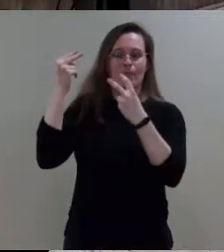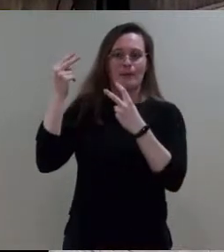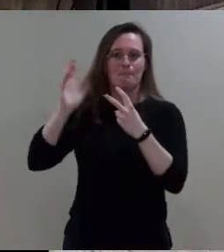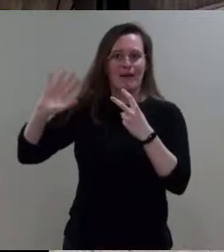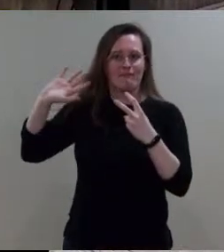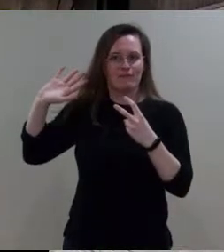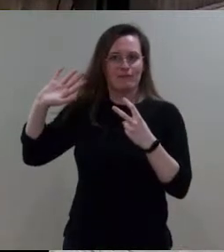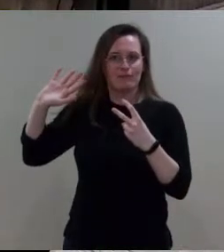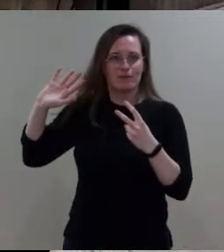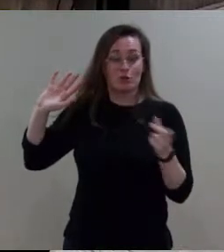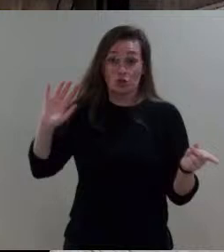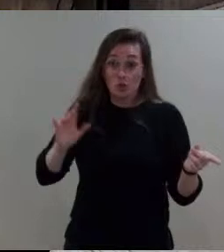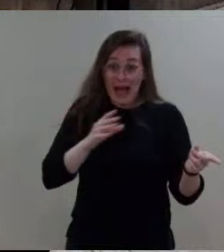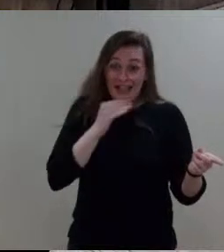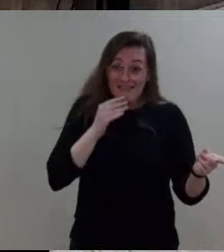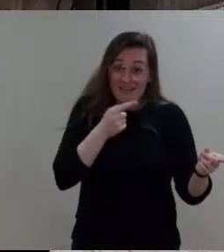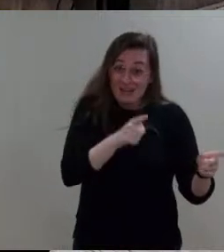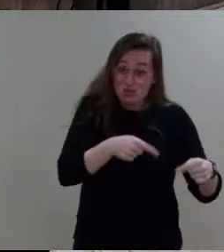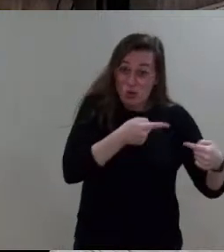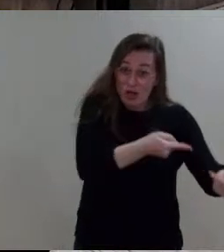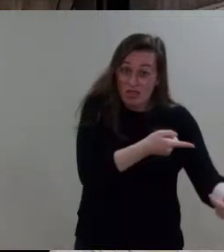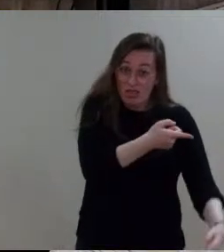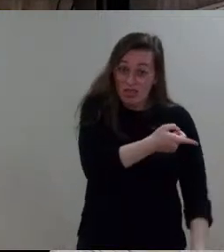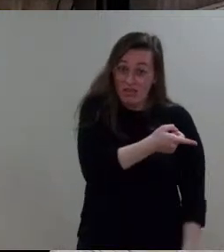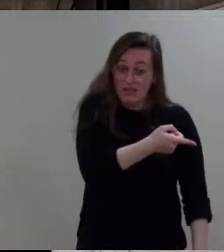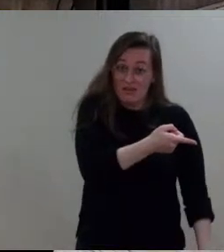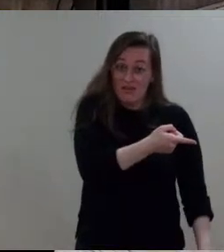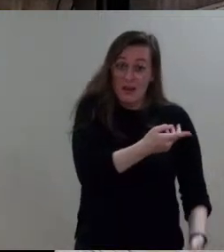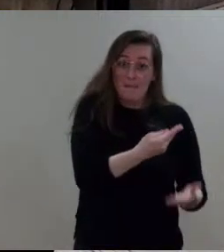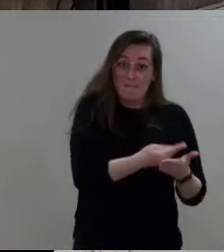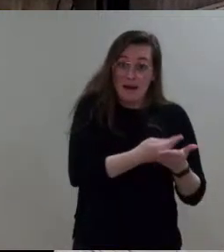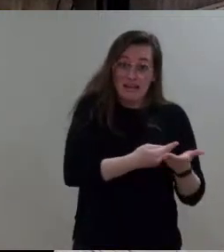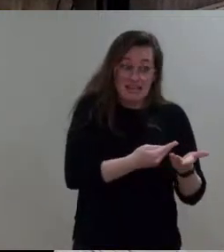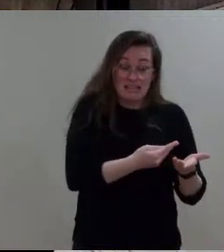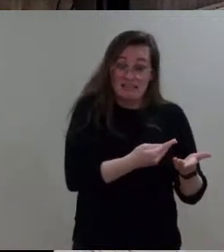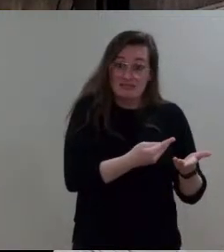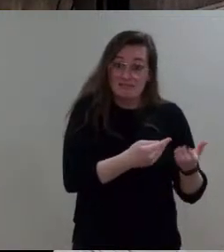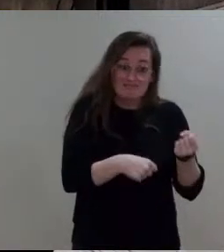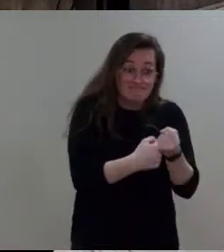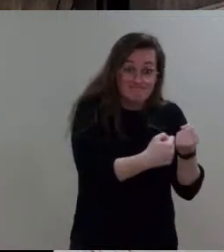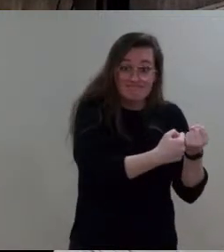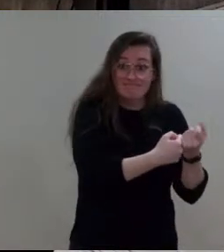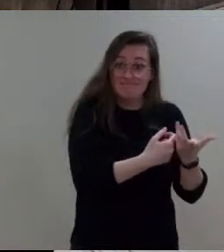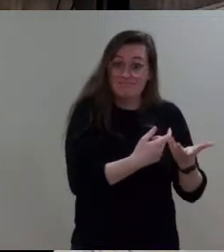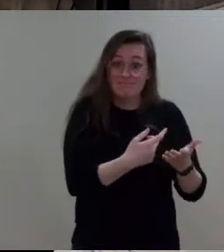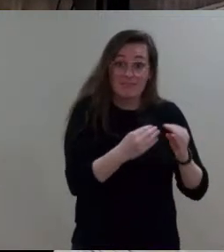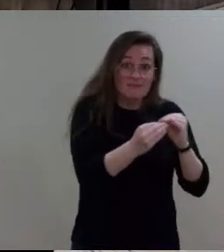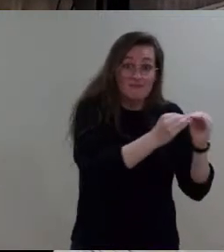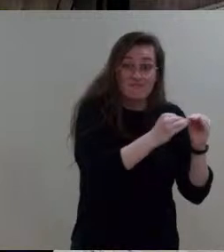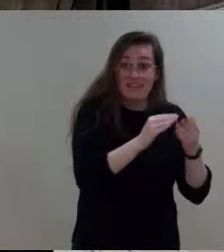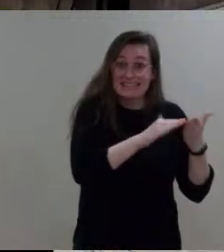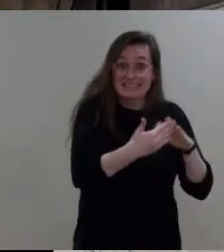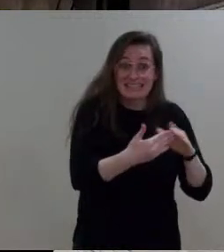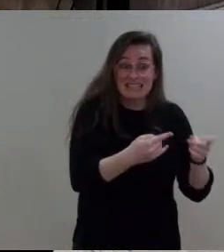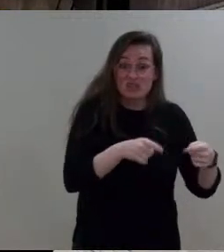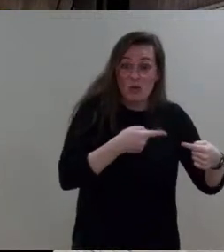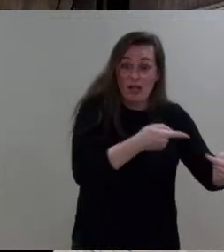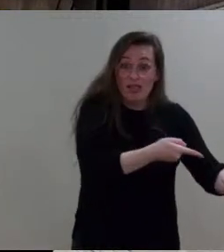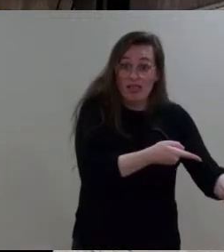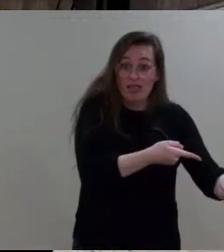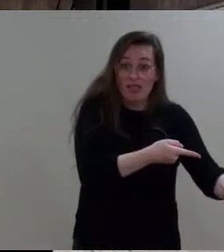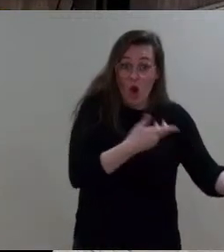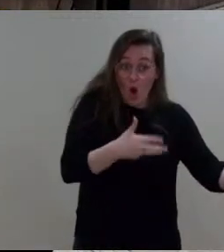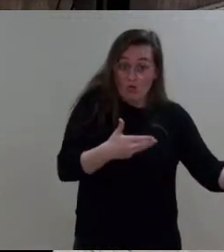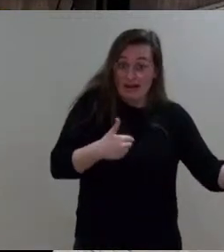a hard time coming up with funds to look after the city, and they have a deed transfer